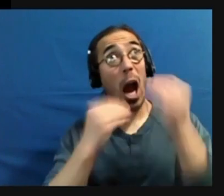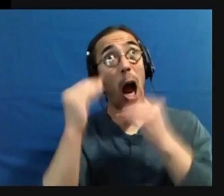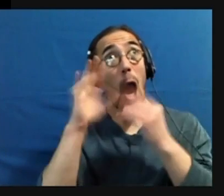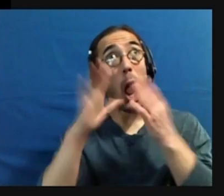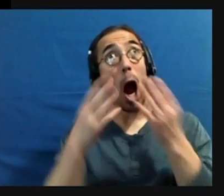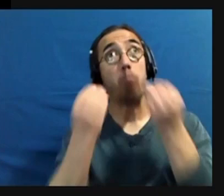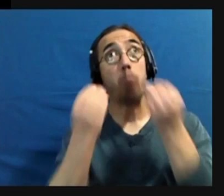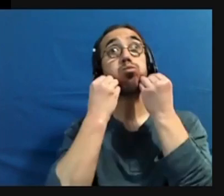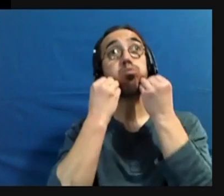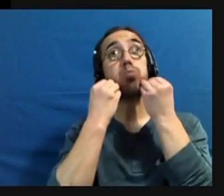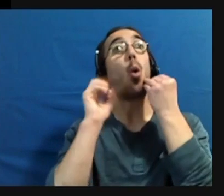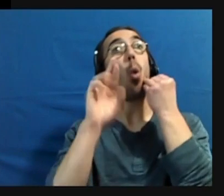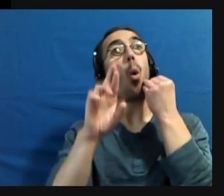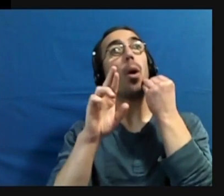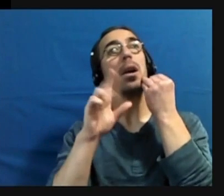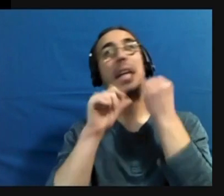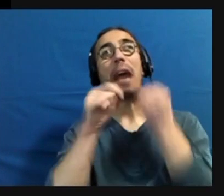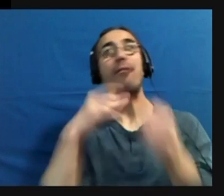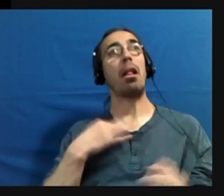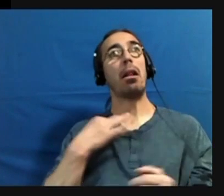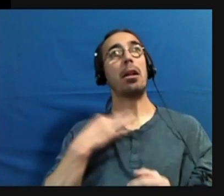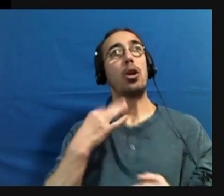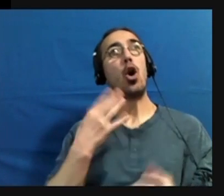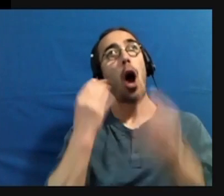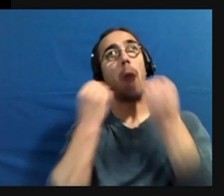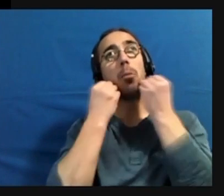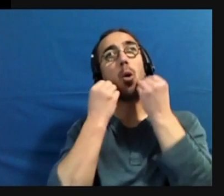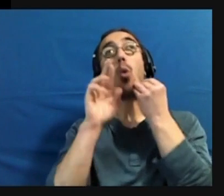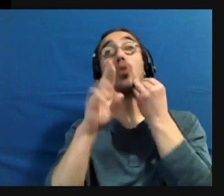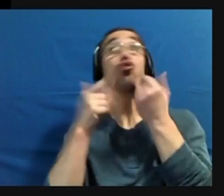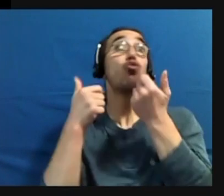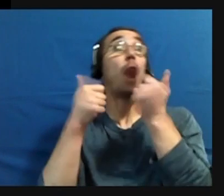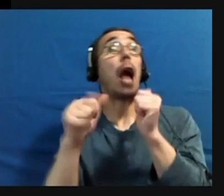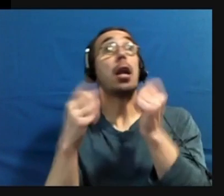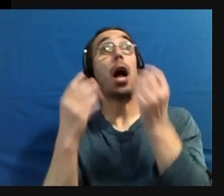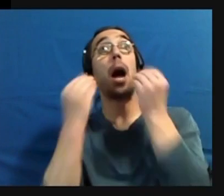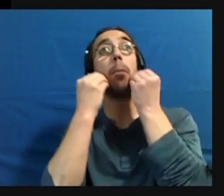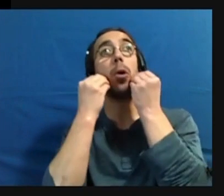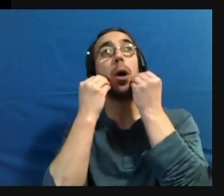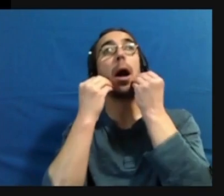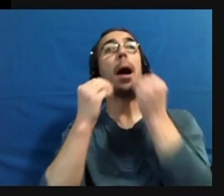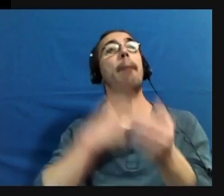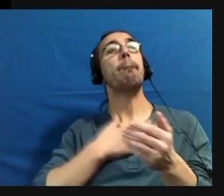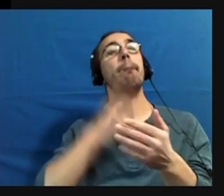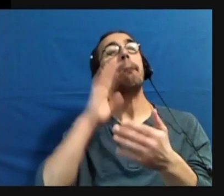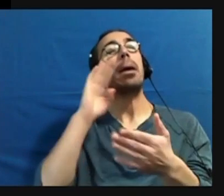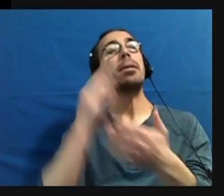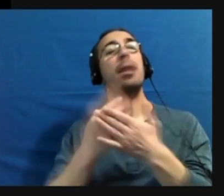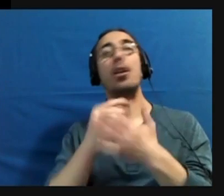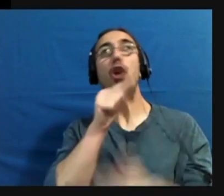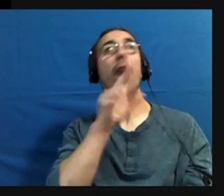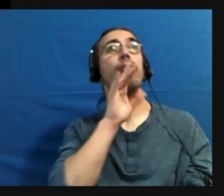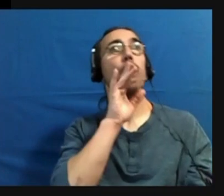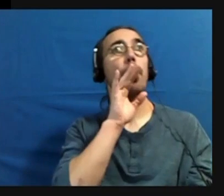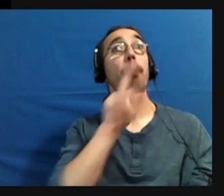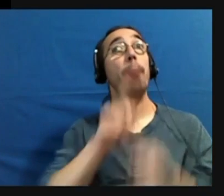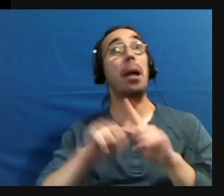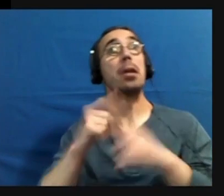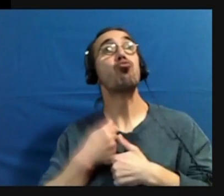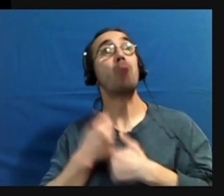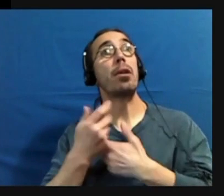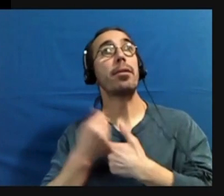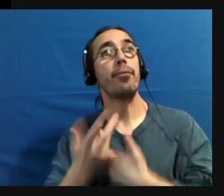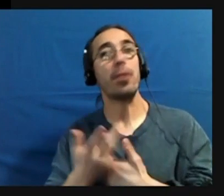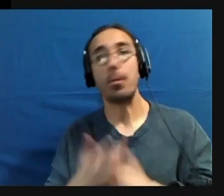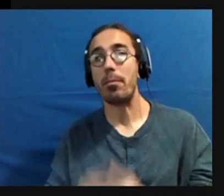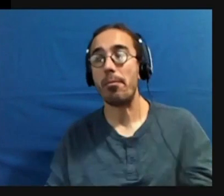Or is it involuntary, or is he doing this on purpose? My son is nonverbal, expressive, and receptive.